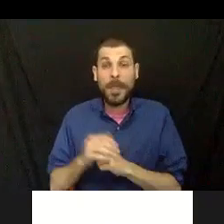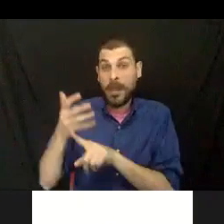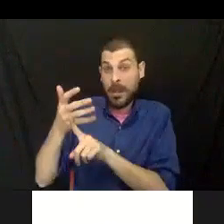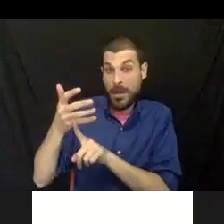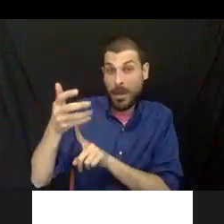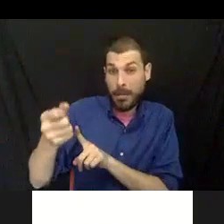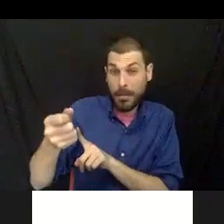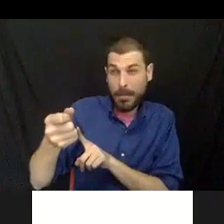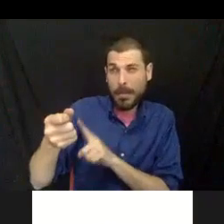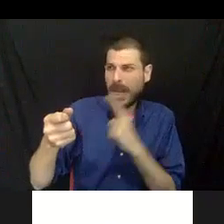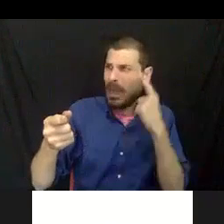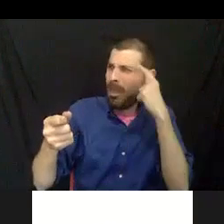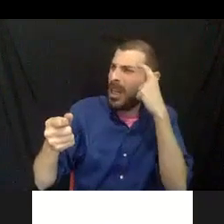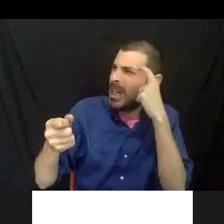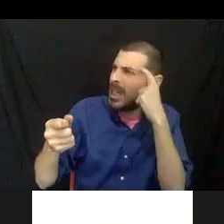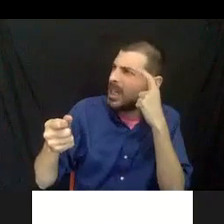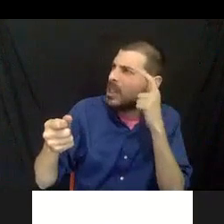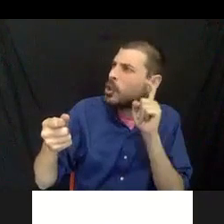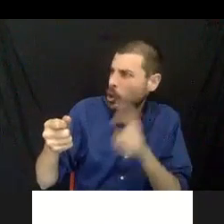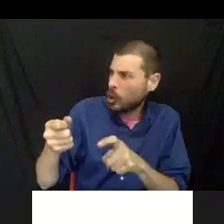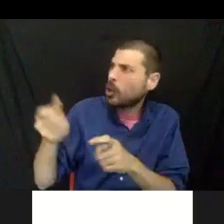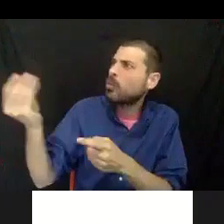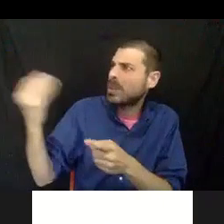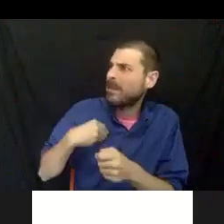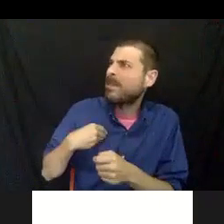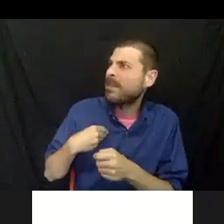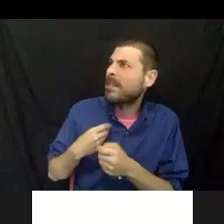I don't think there are, other